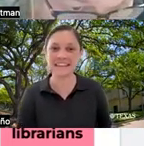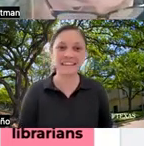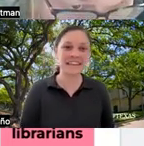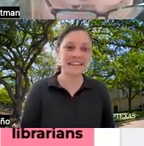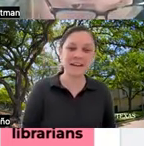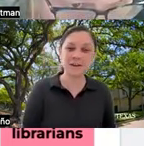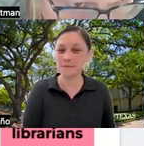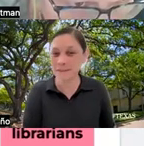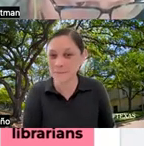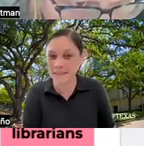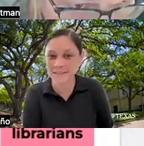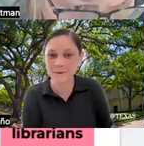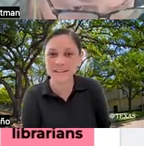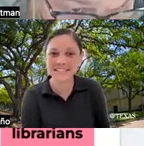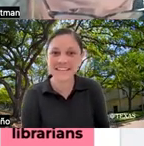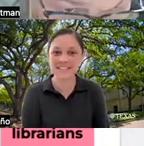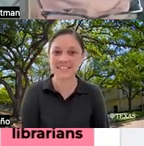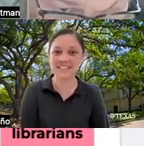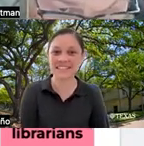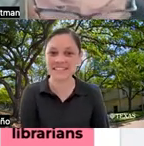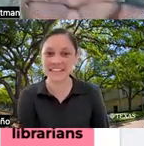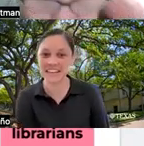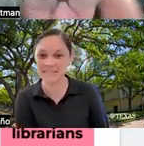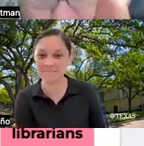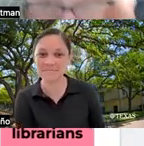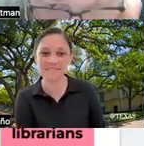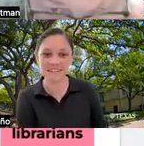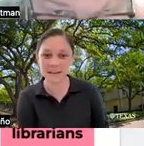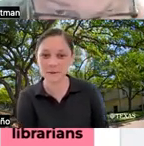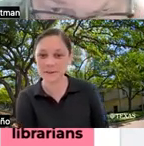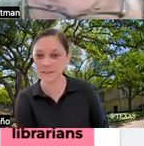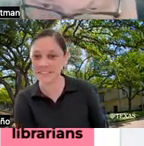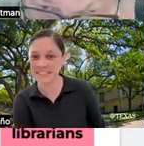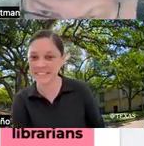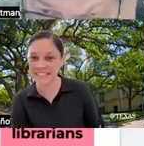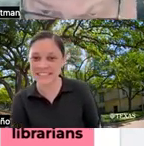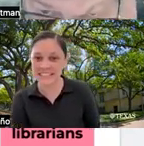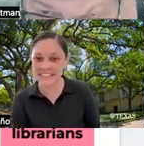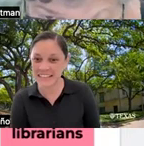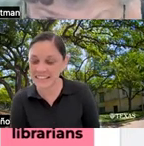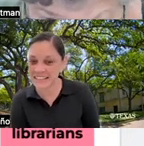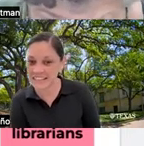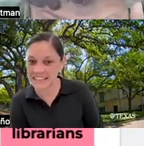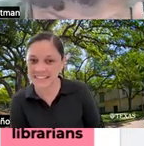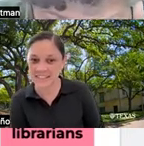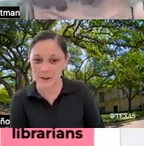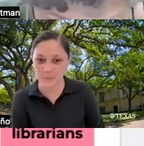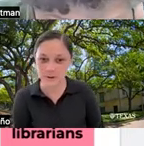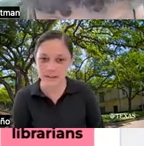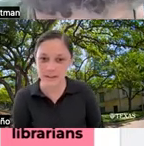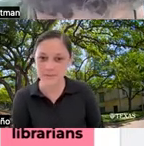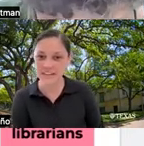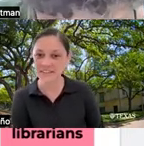YMCA, faith-based organizations, neighbors, Head